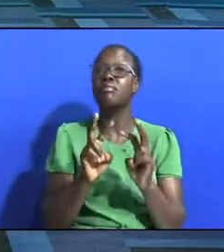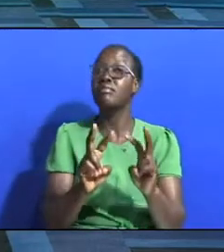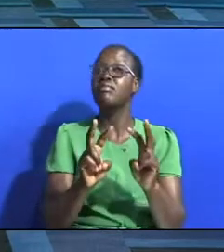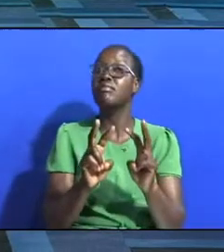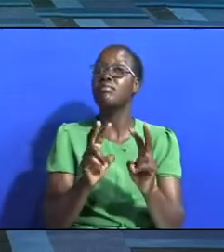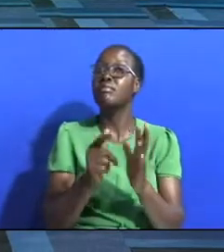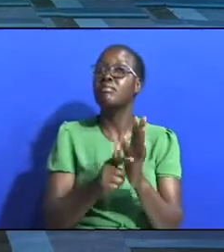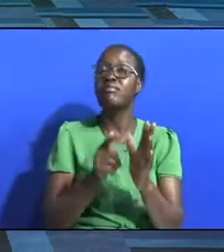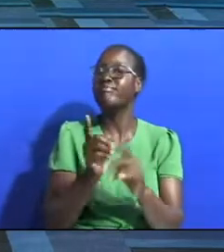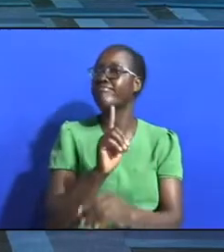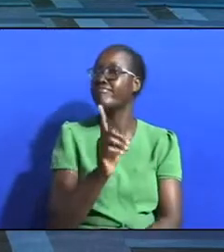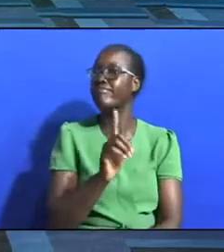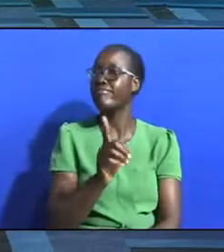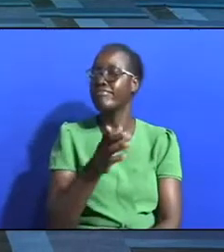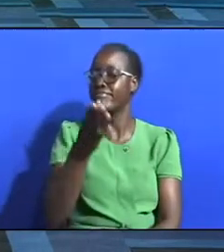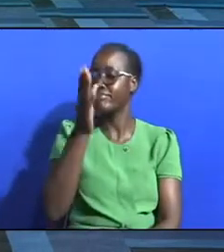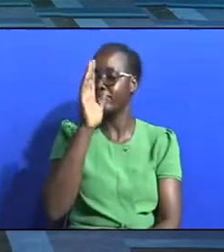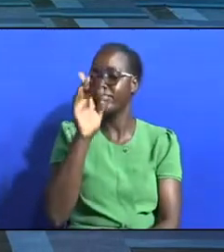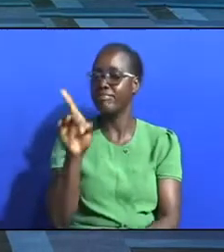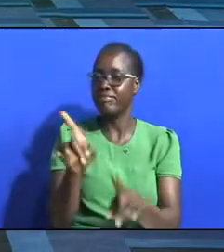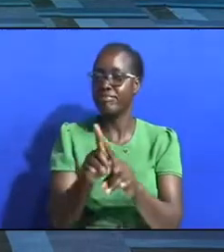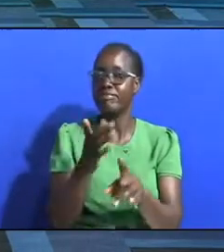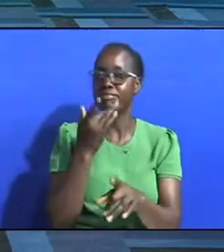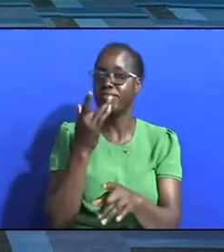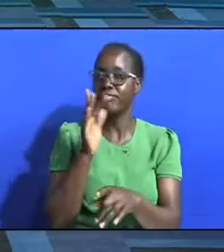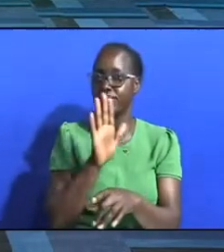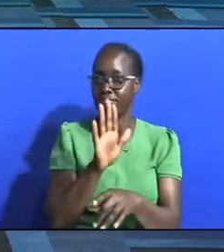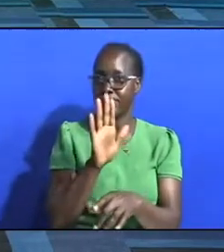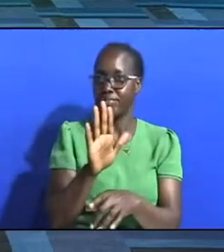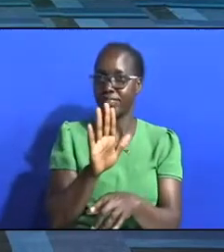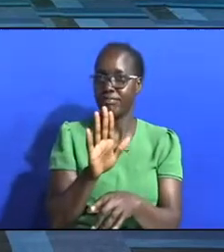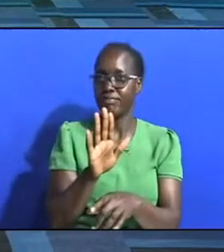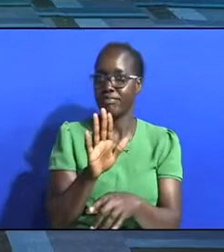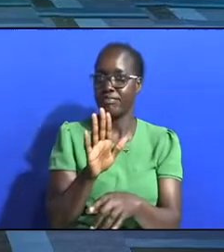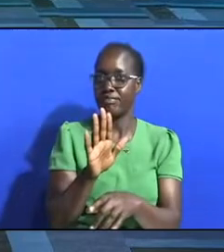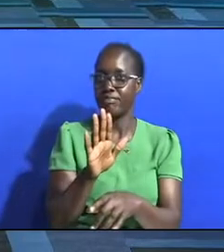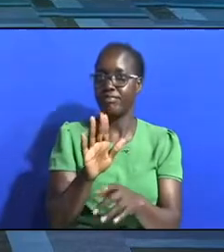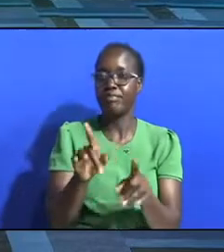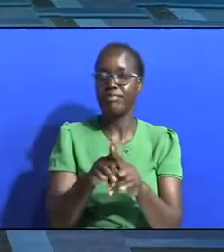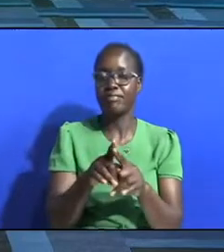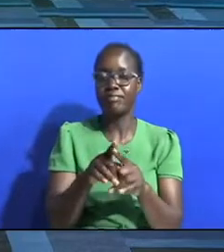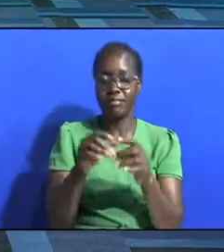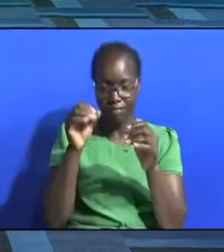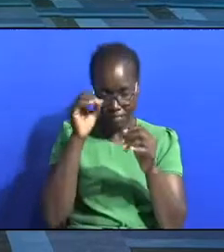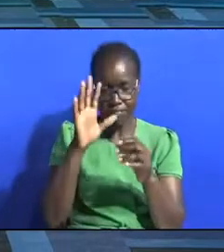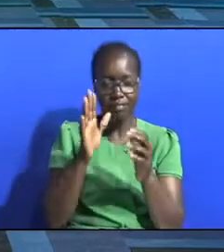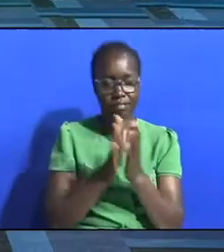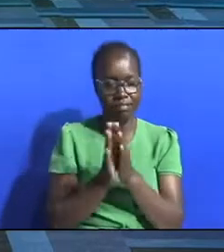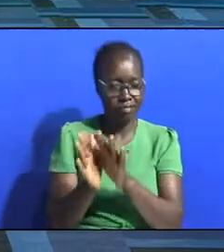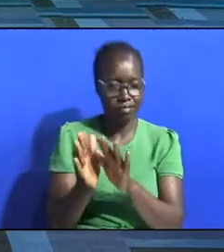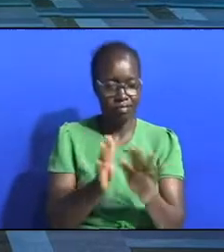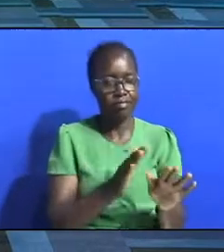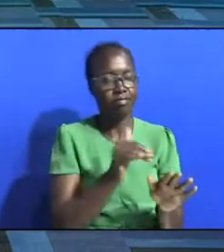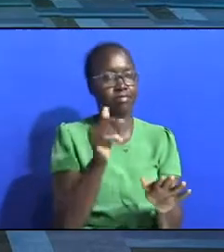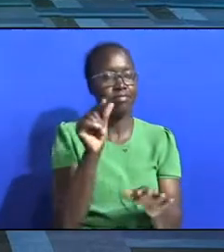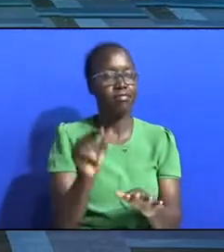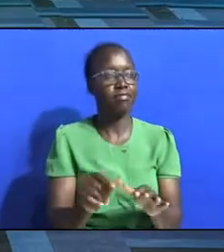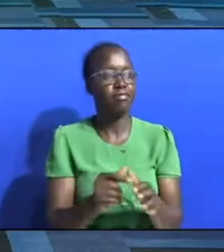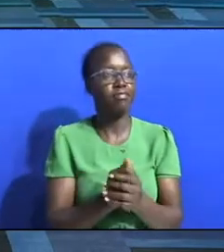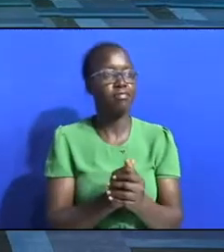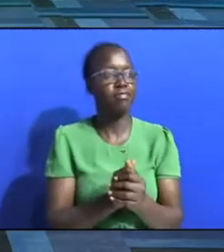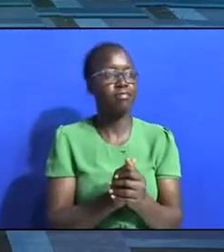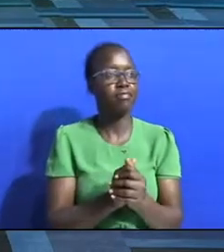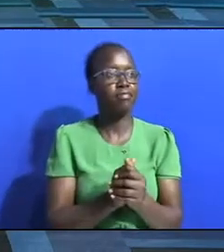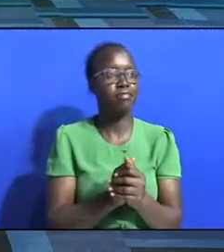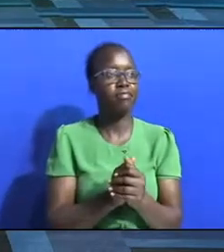that movie, God will still favor you and you'll even get better friends. Now, let me tell you about this other person. This